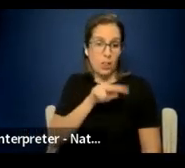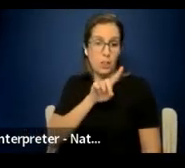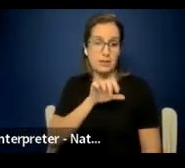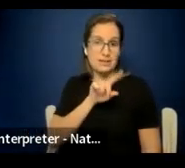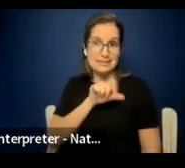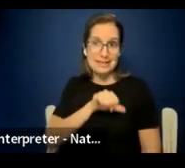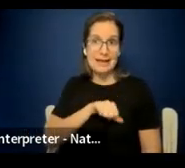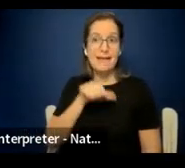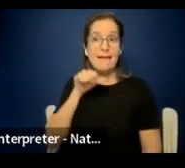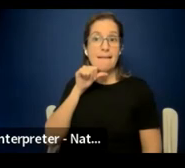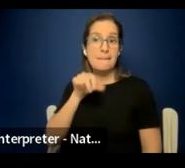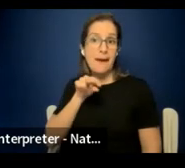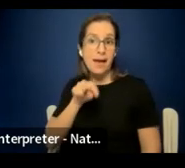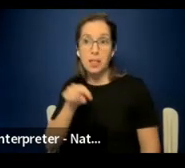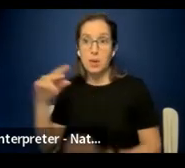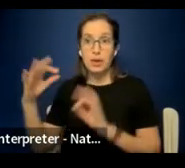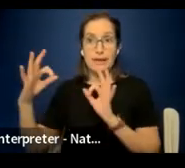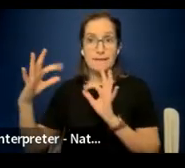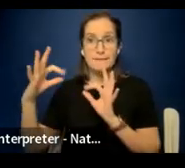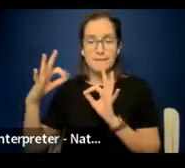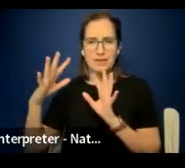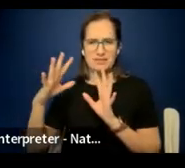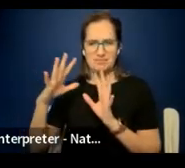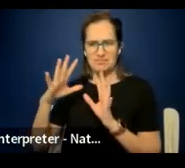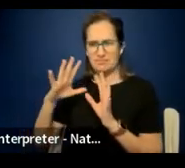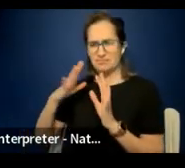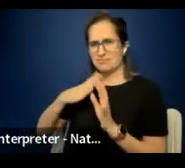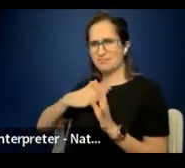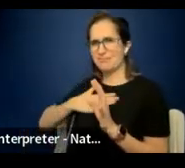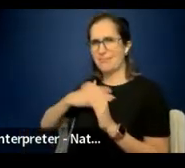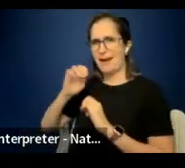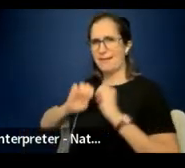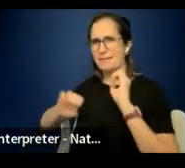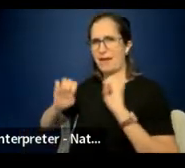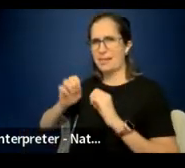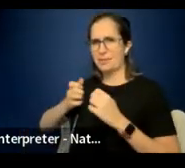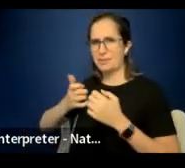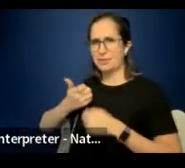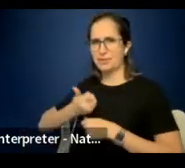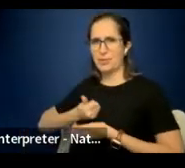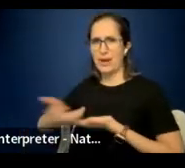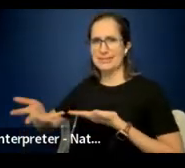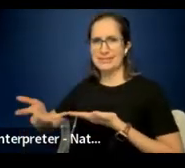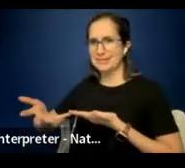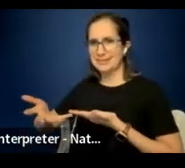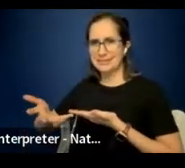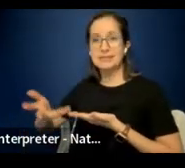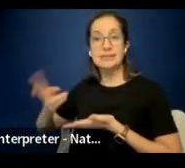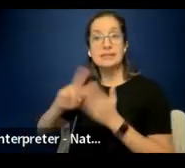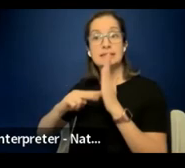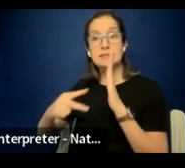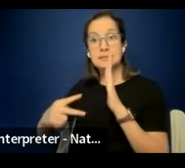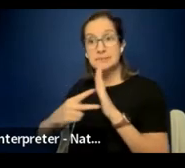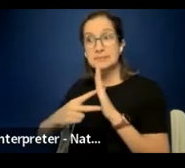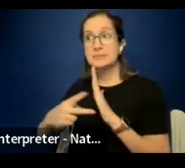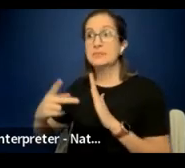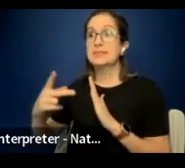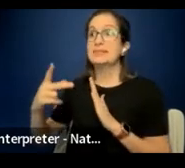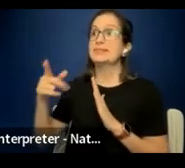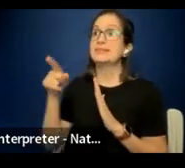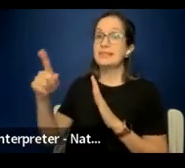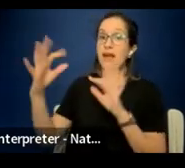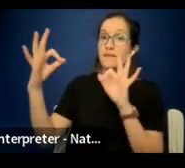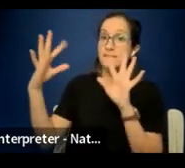and reflecting on it and trying to make adjustments based on that. If it's all just sitting there, you know, on somebody's drive or, you know, in a